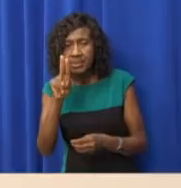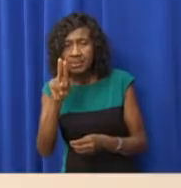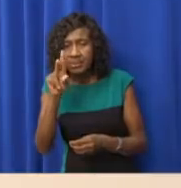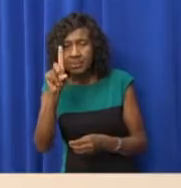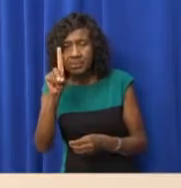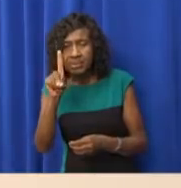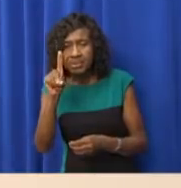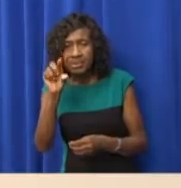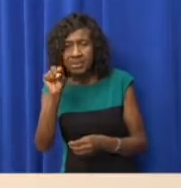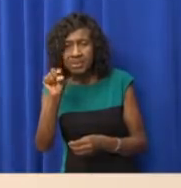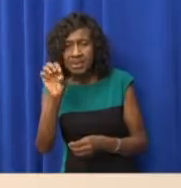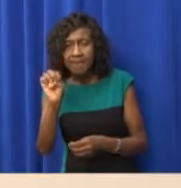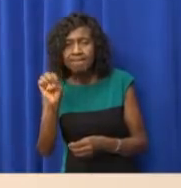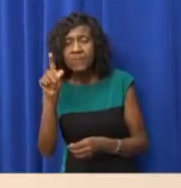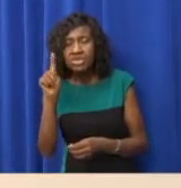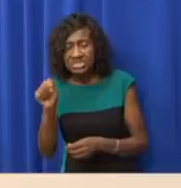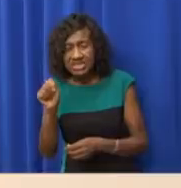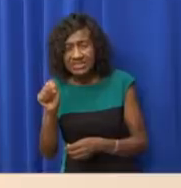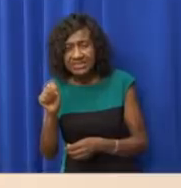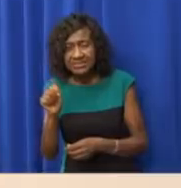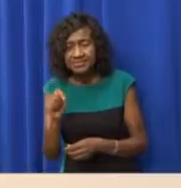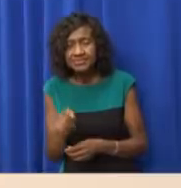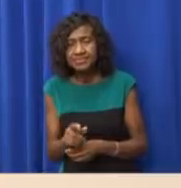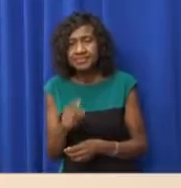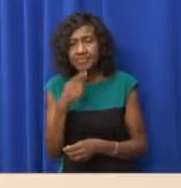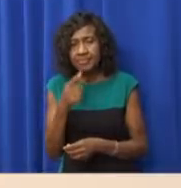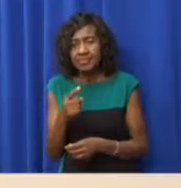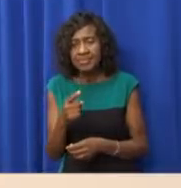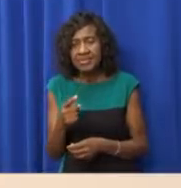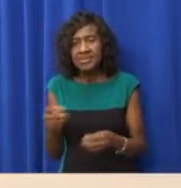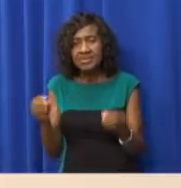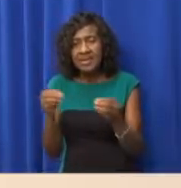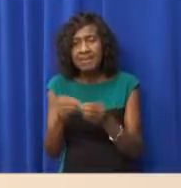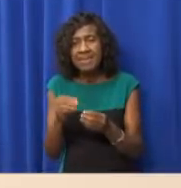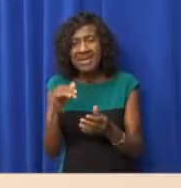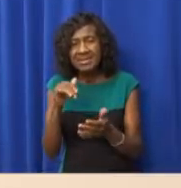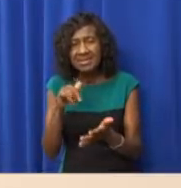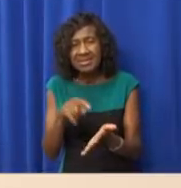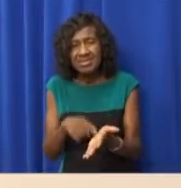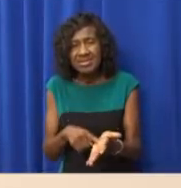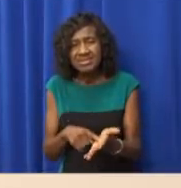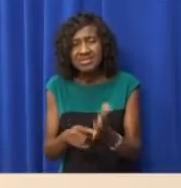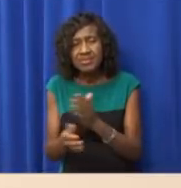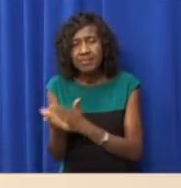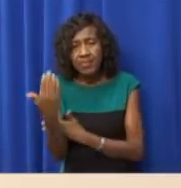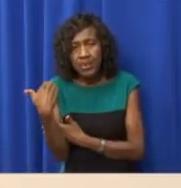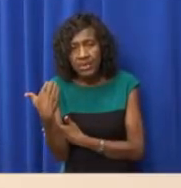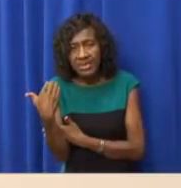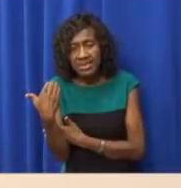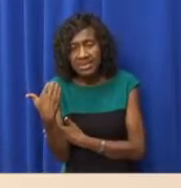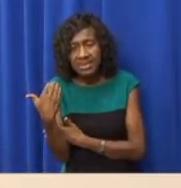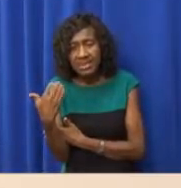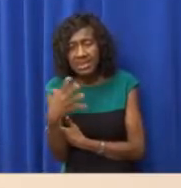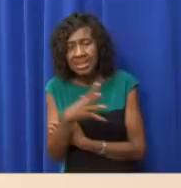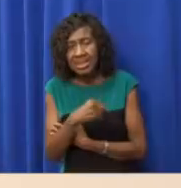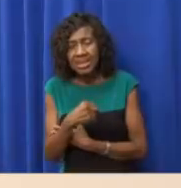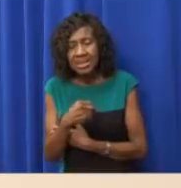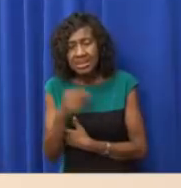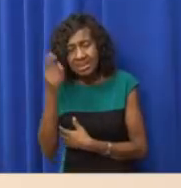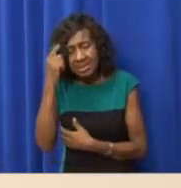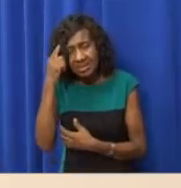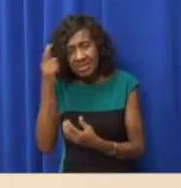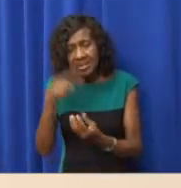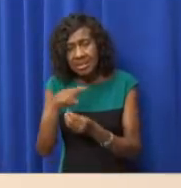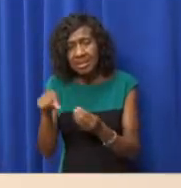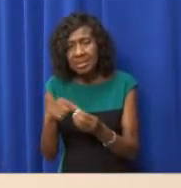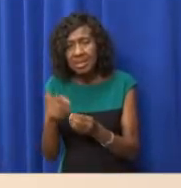We're looking, we've only just met in caucus this morning, and I think we're looking at a date which we haven't